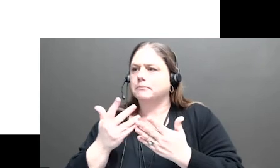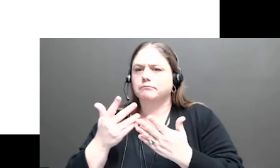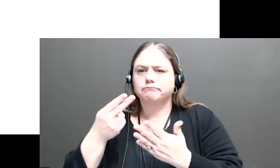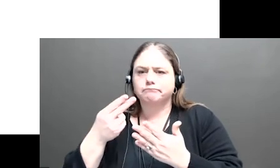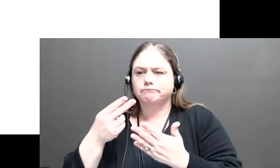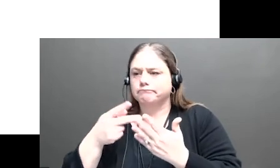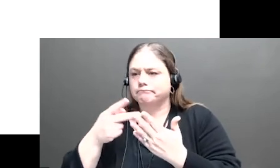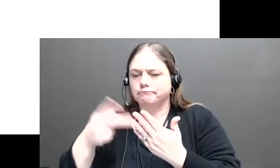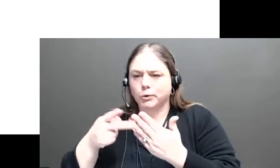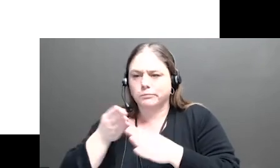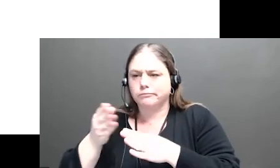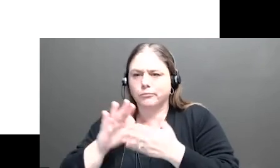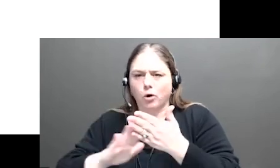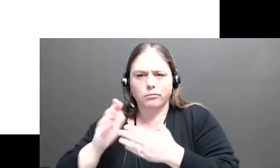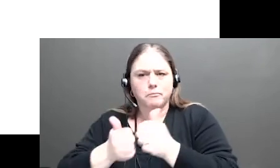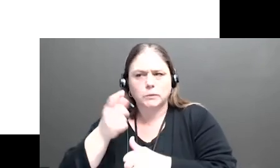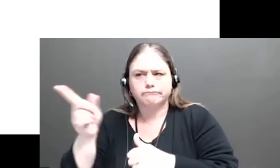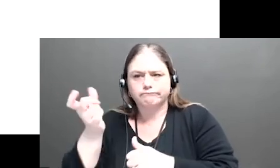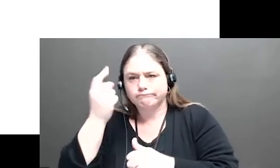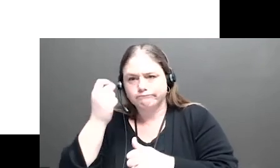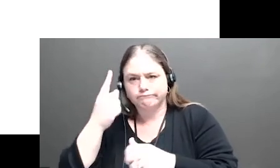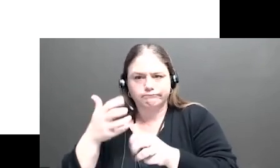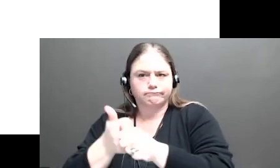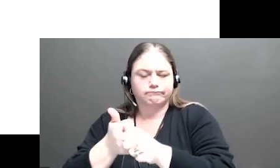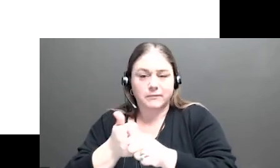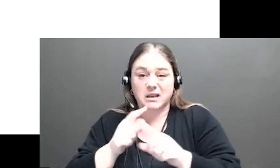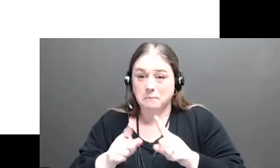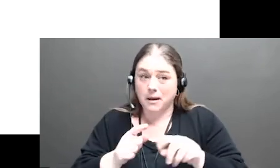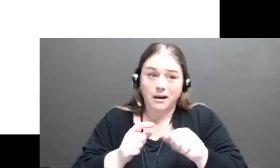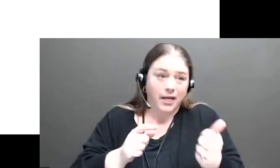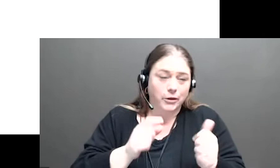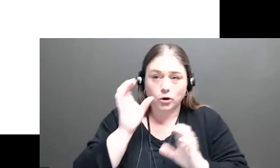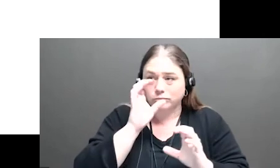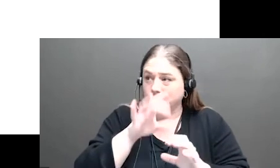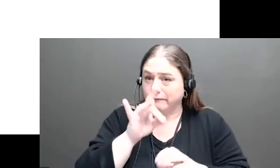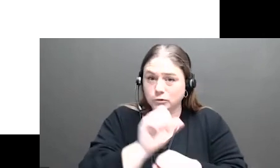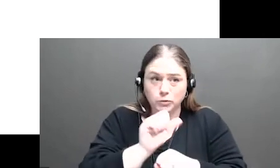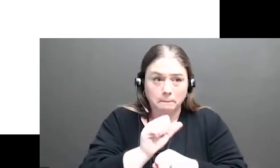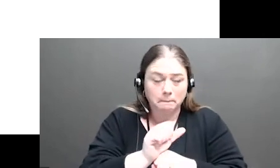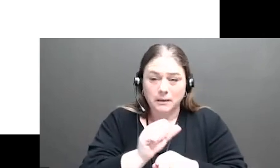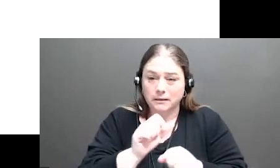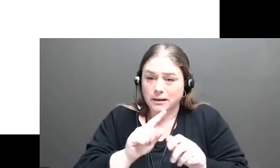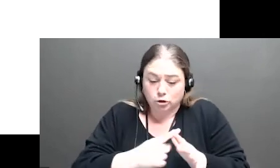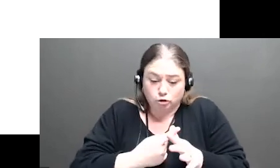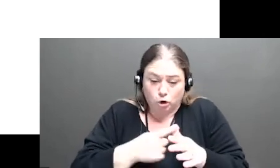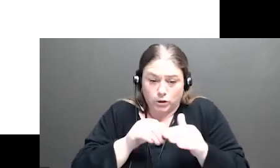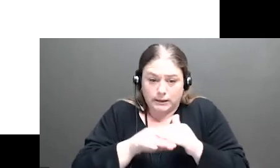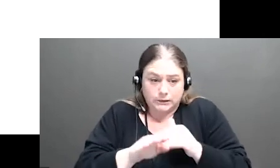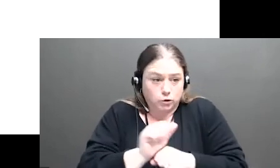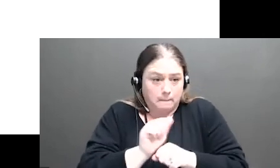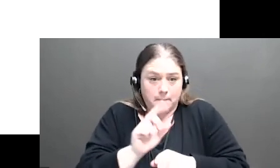do find that low digital literacy is a barrier to employment, especially for youth who are looking for even entry-level work in administrative